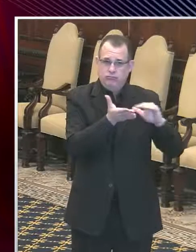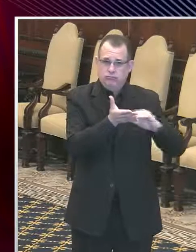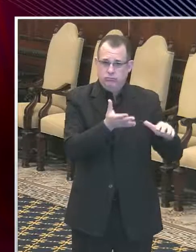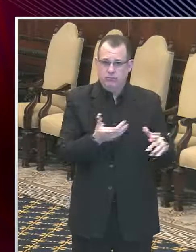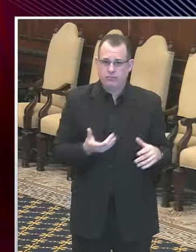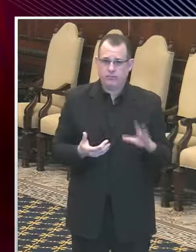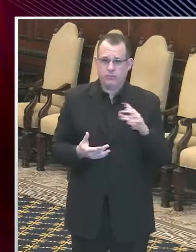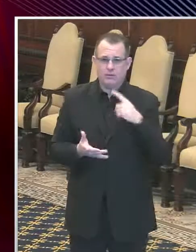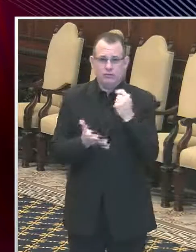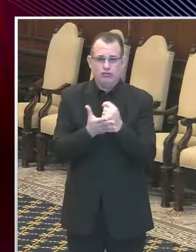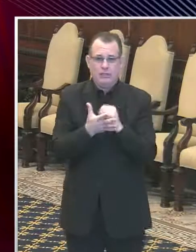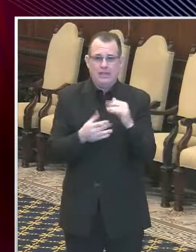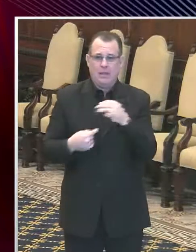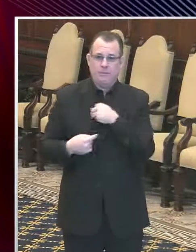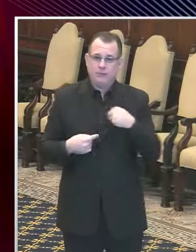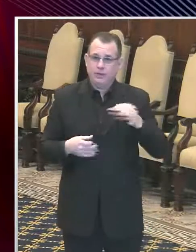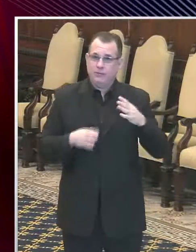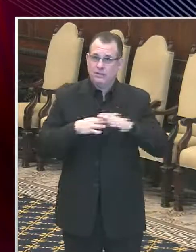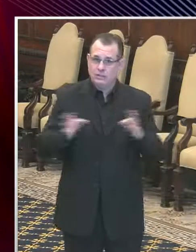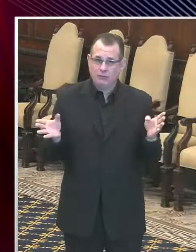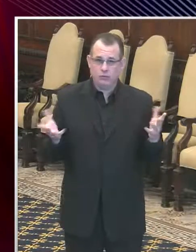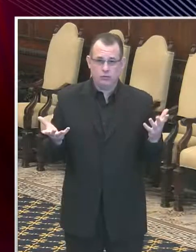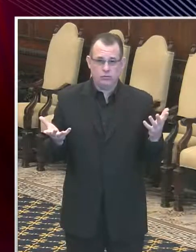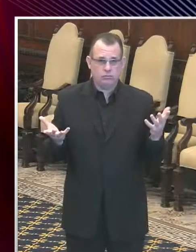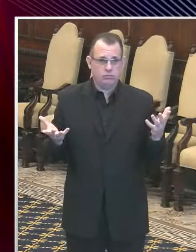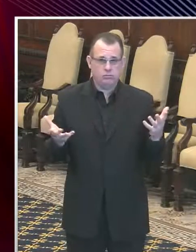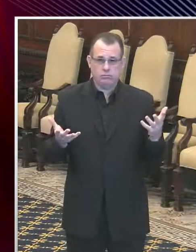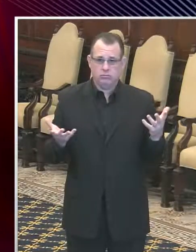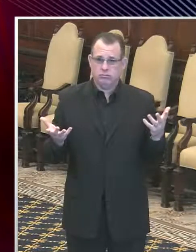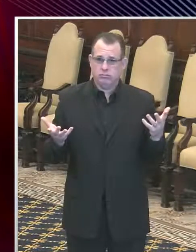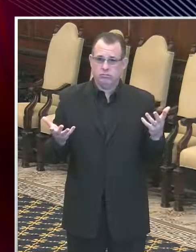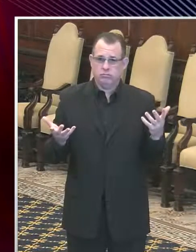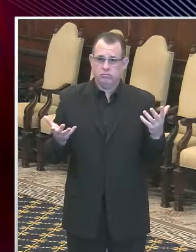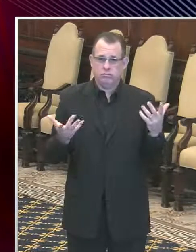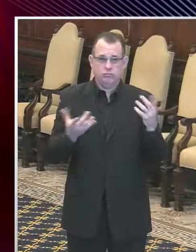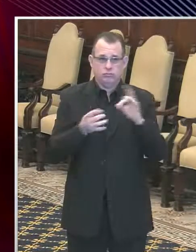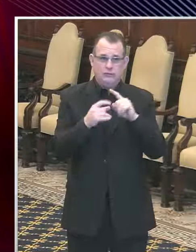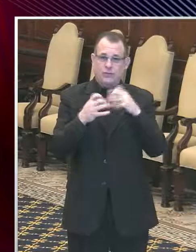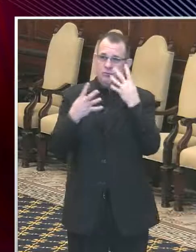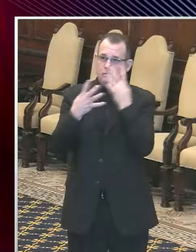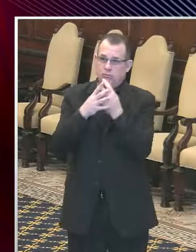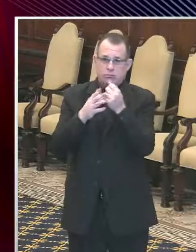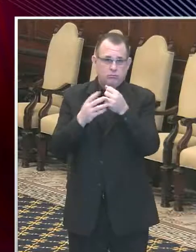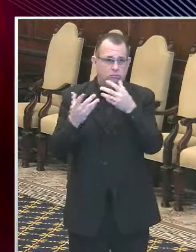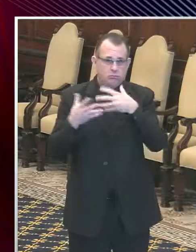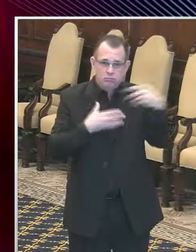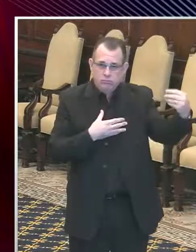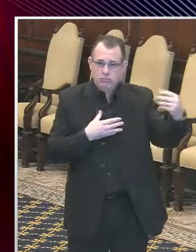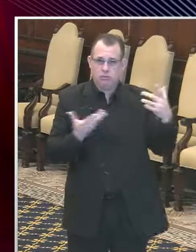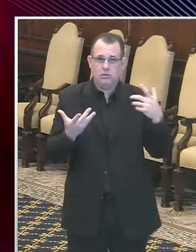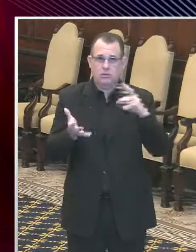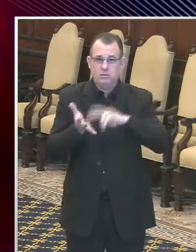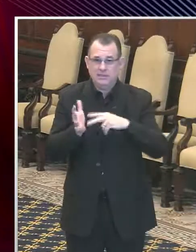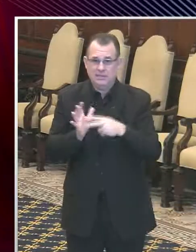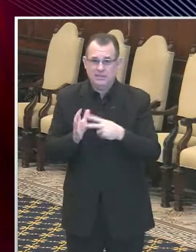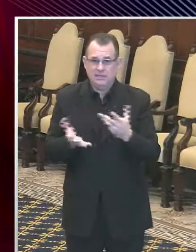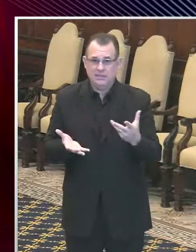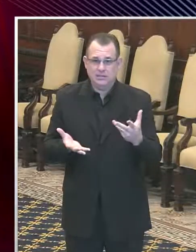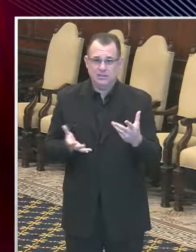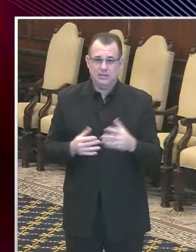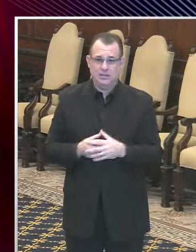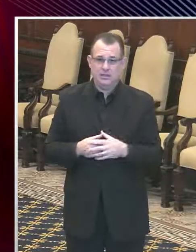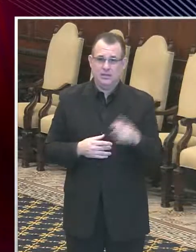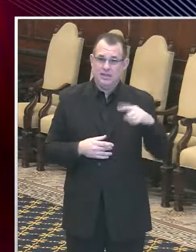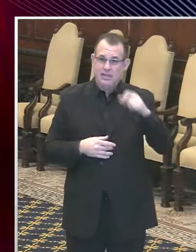like members of the general public once they're released from prisons. So that means they're not